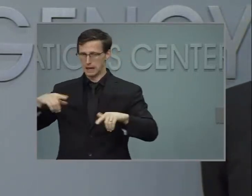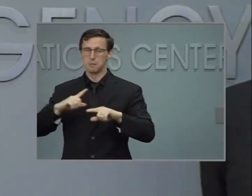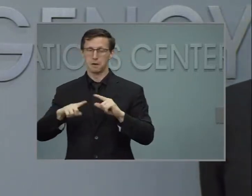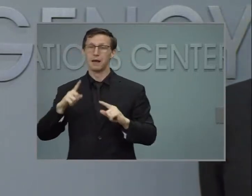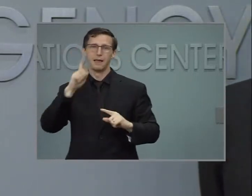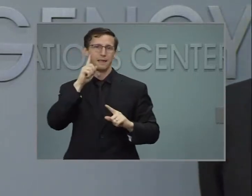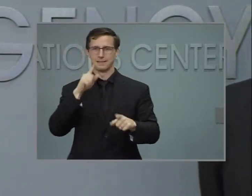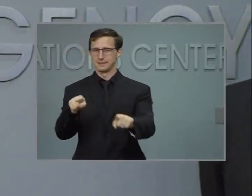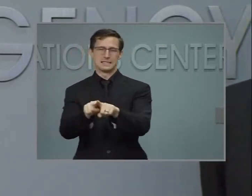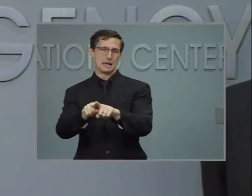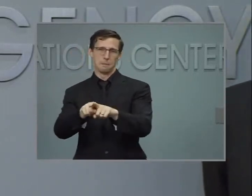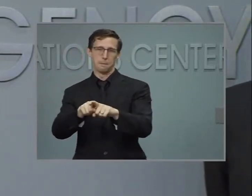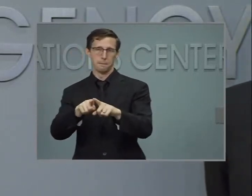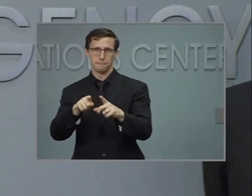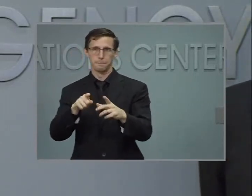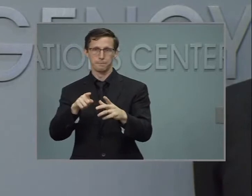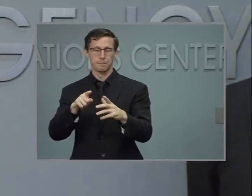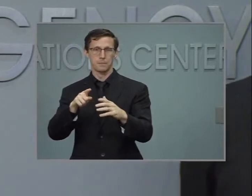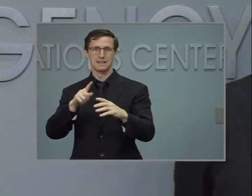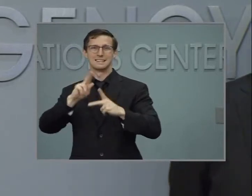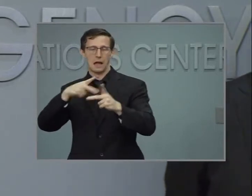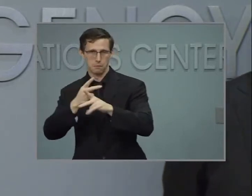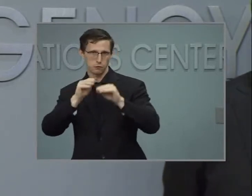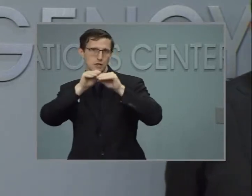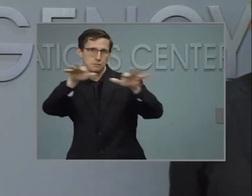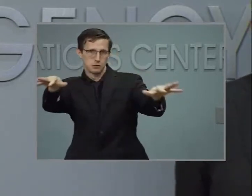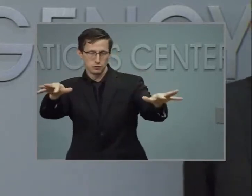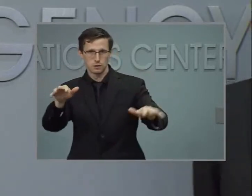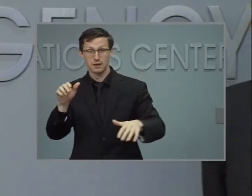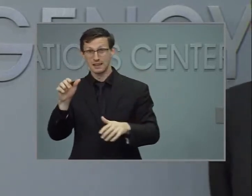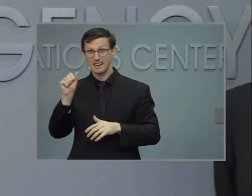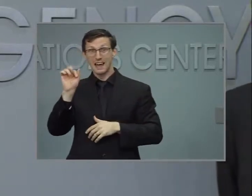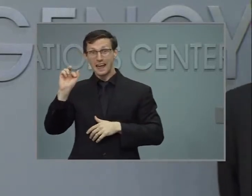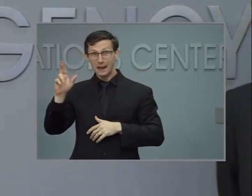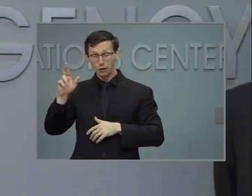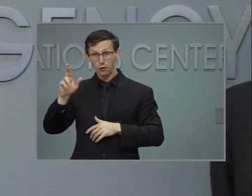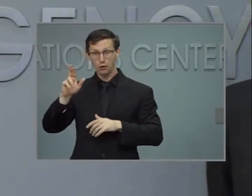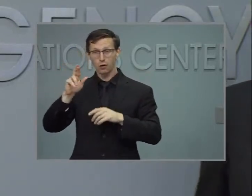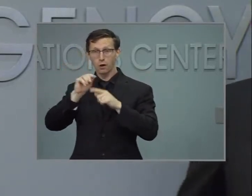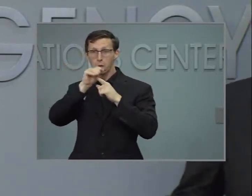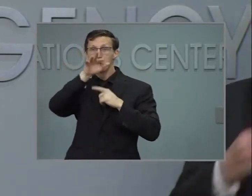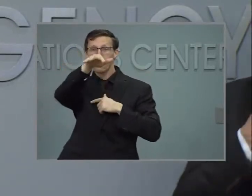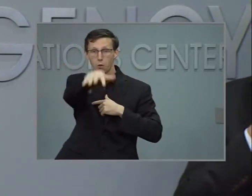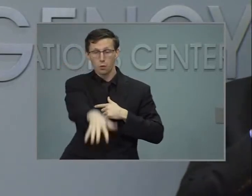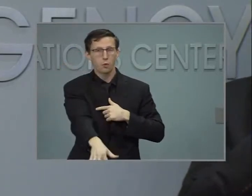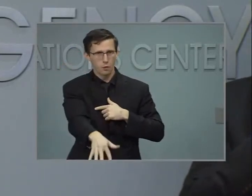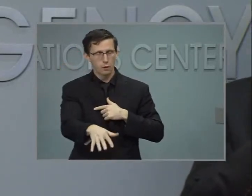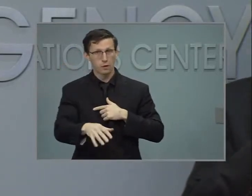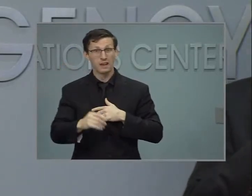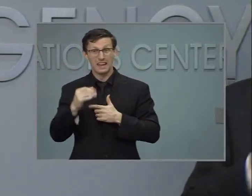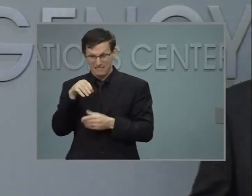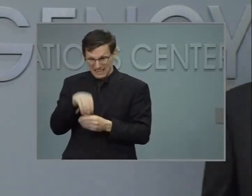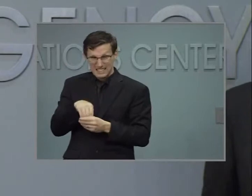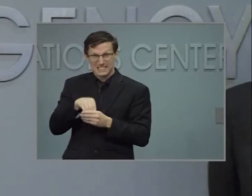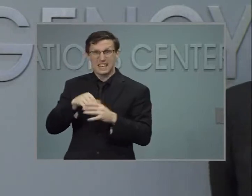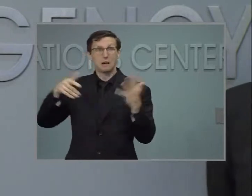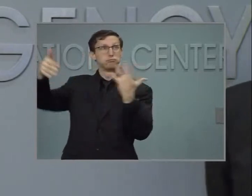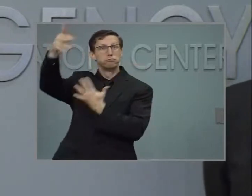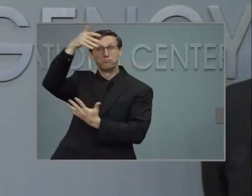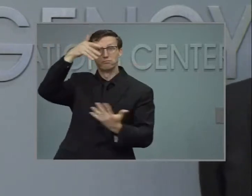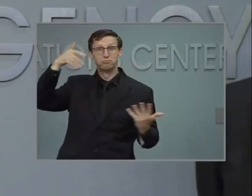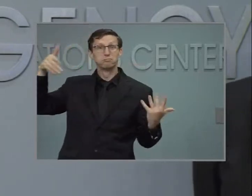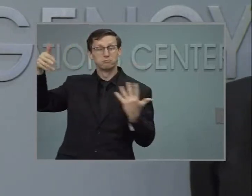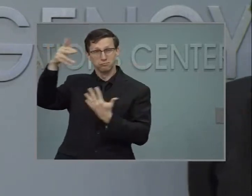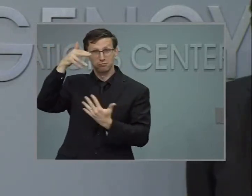hold in terms of how this virus gets transmitted. It goes through the air. It is more contagious when you are indoors, when you are